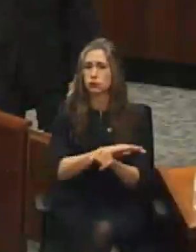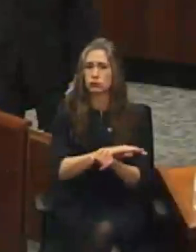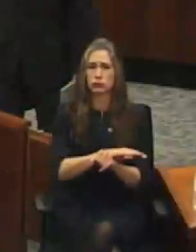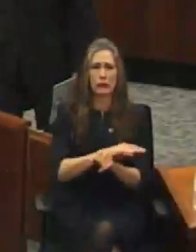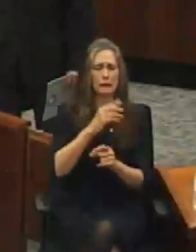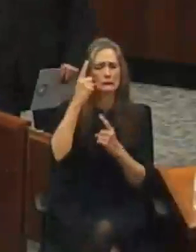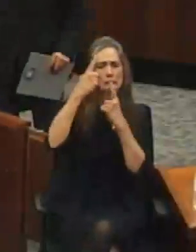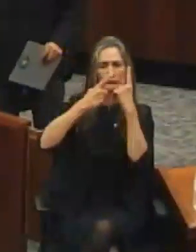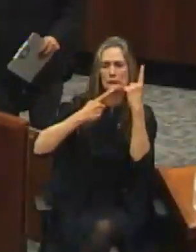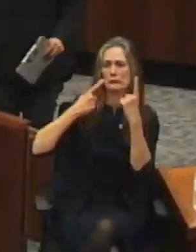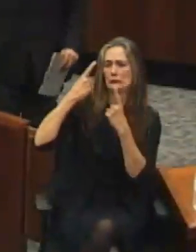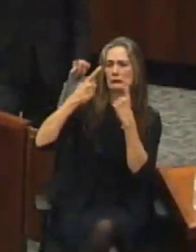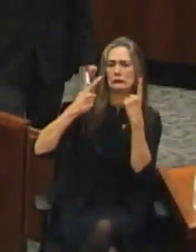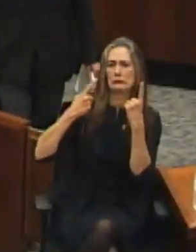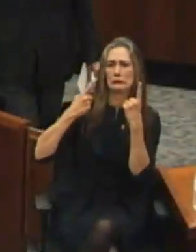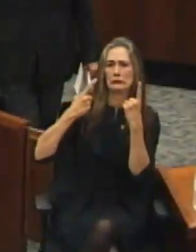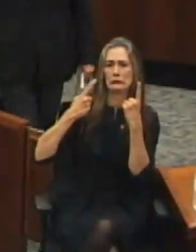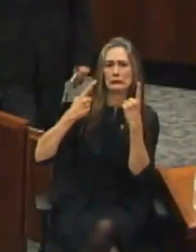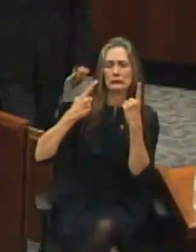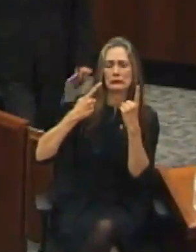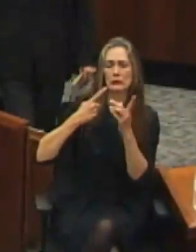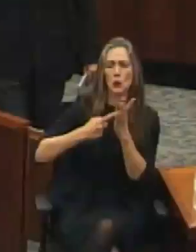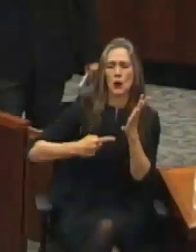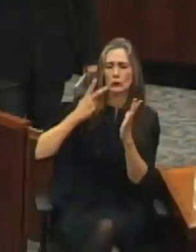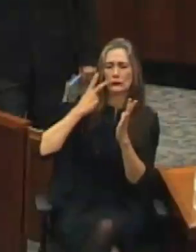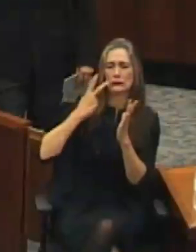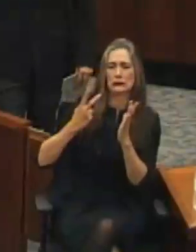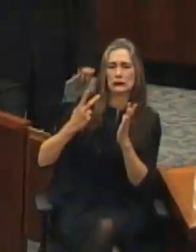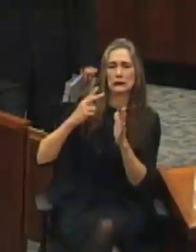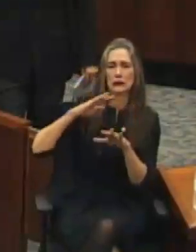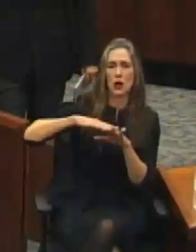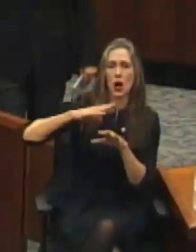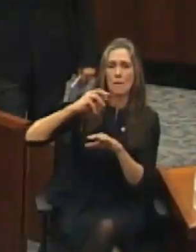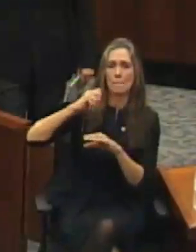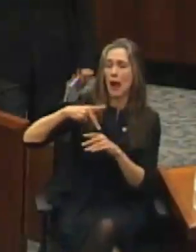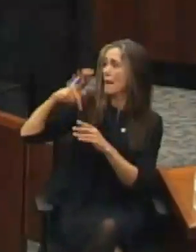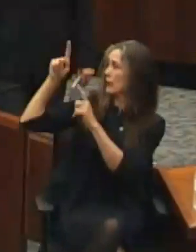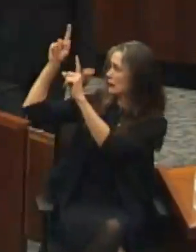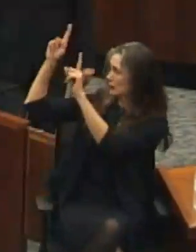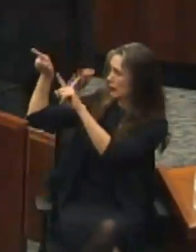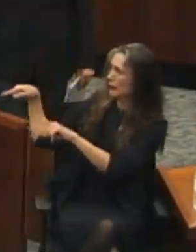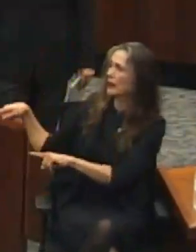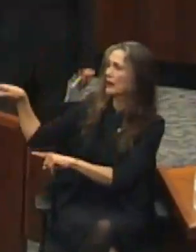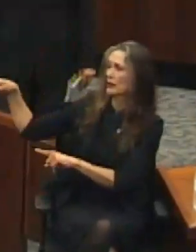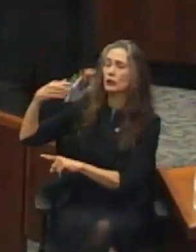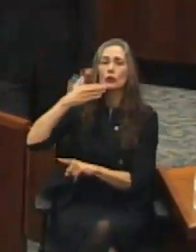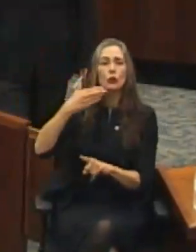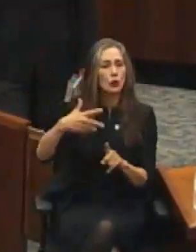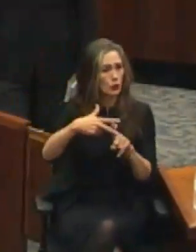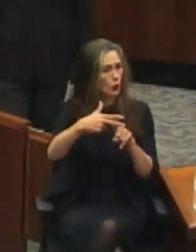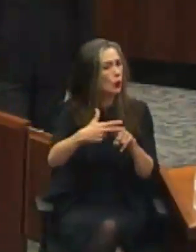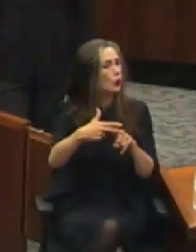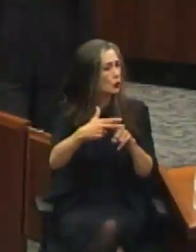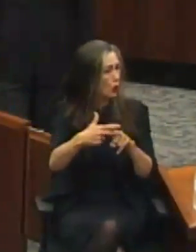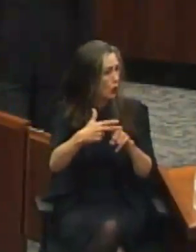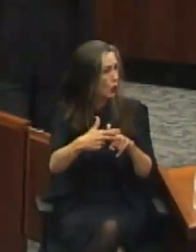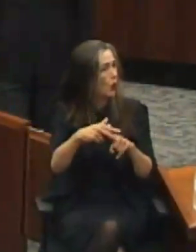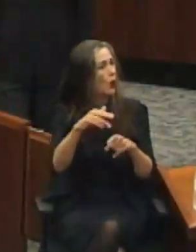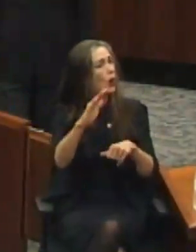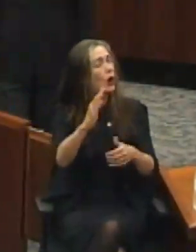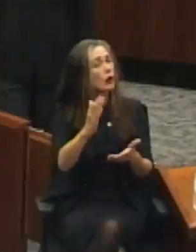Wondering what was going to come out in these maps, and I think they are a tool. I hope that you